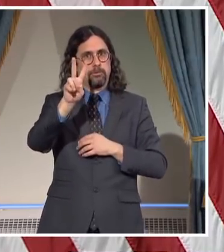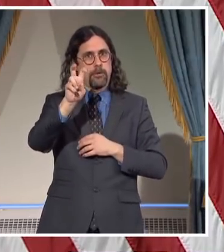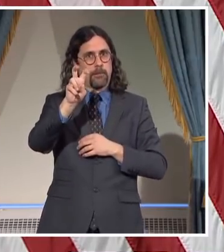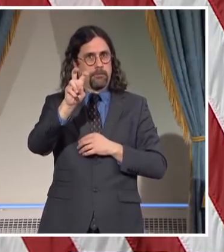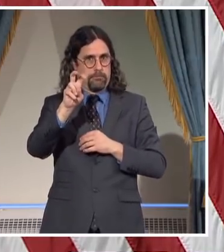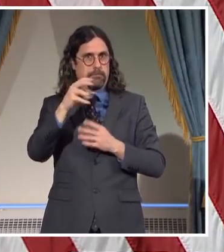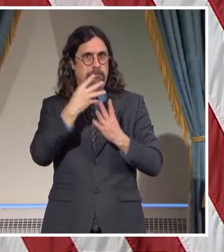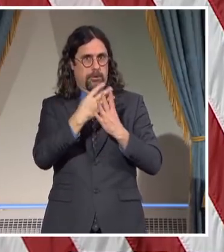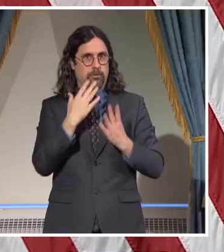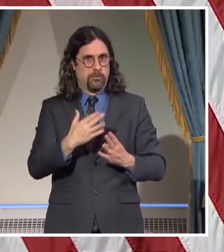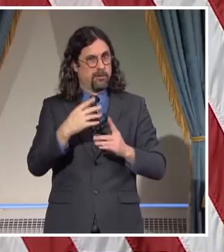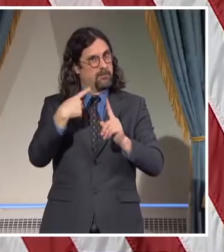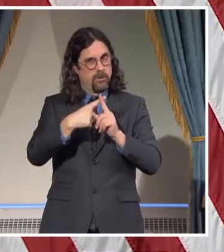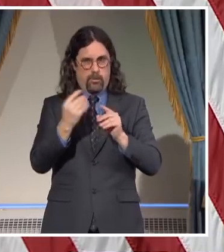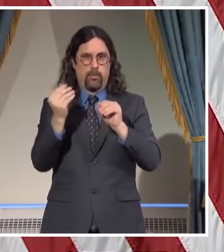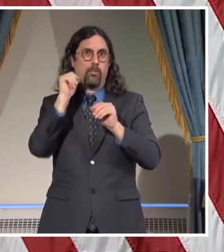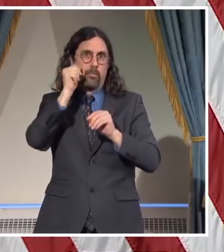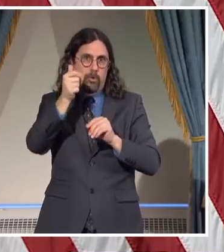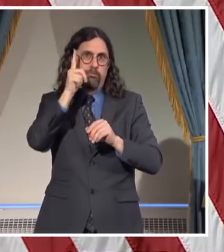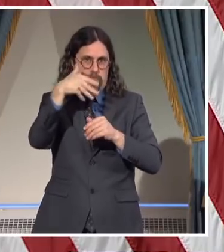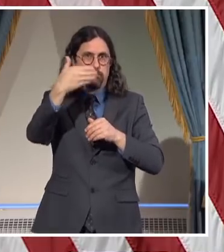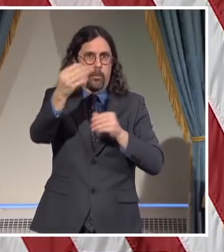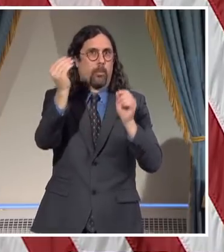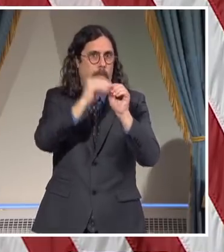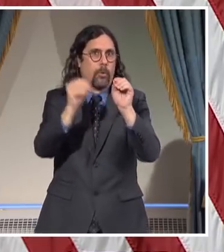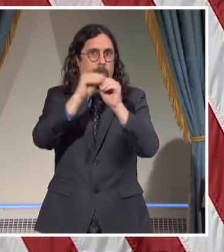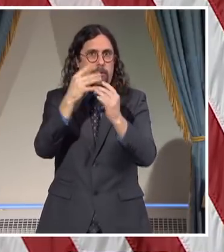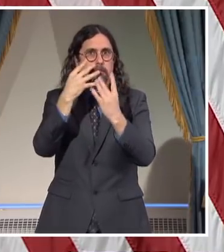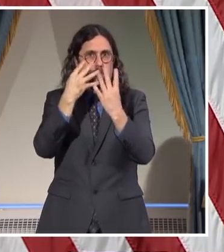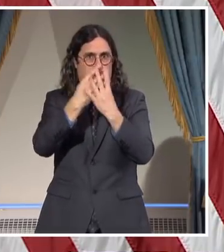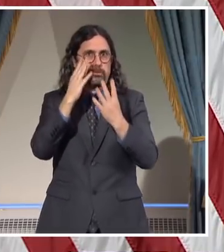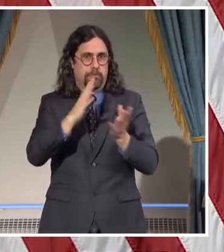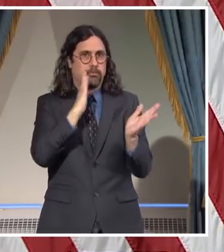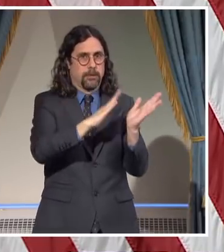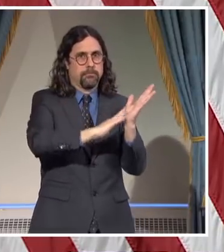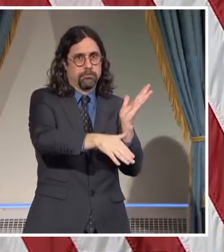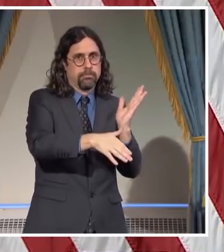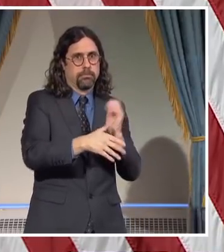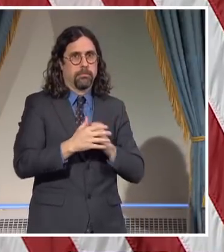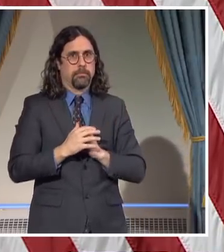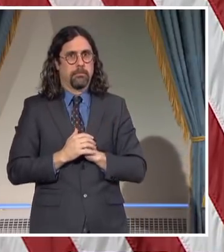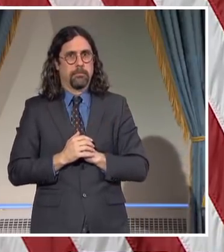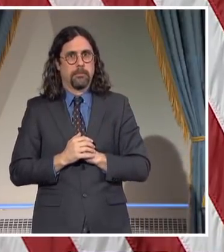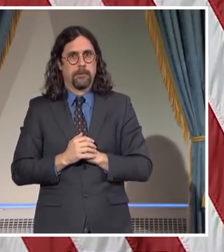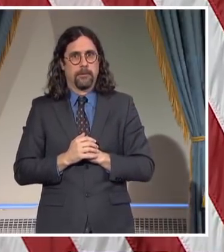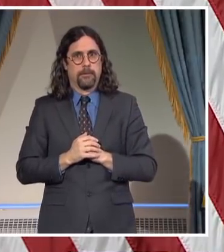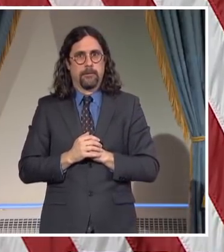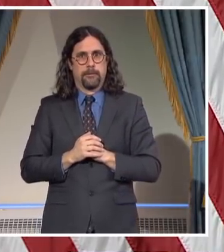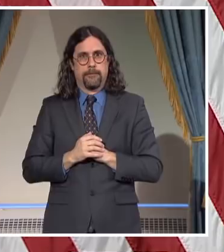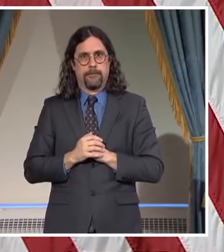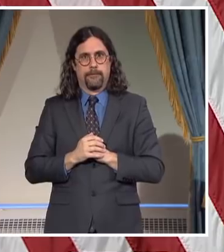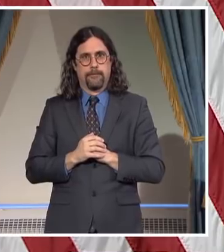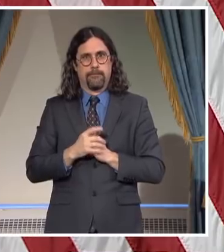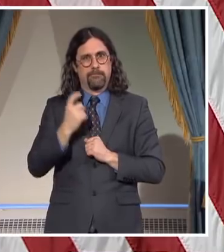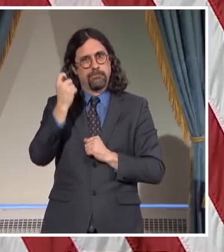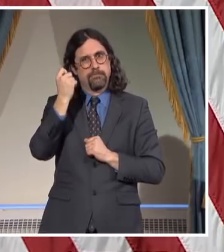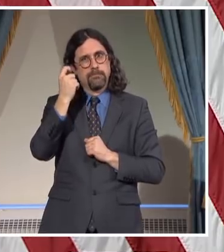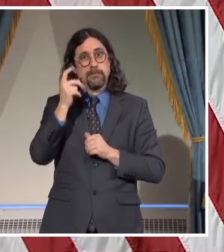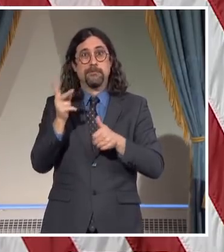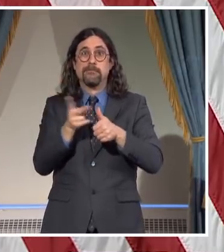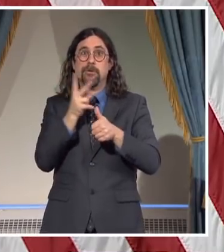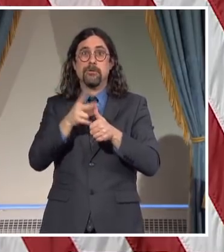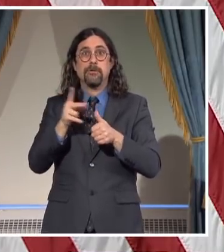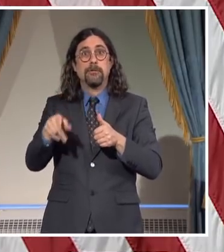will keep growing in the short term with a particular focus on inmates who are really